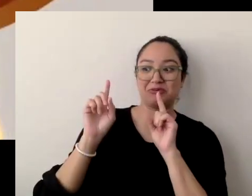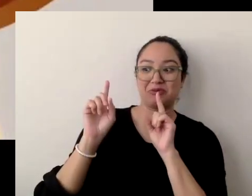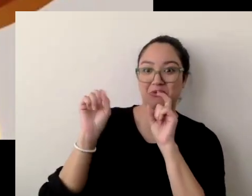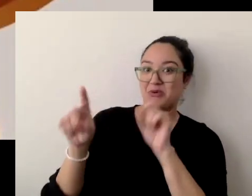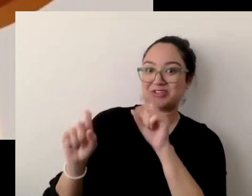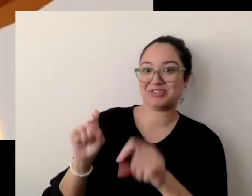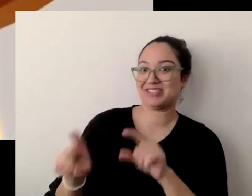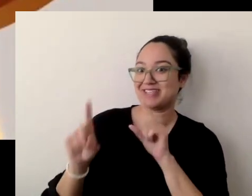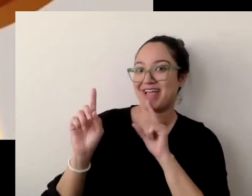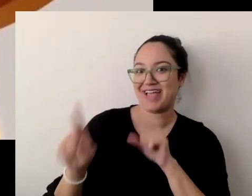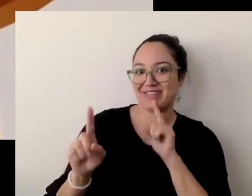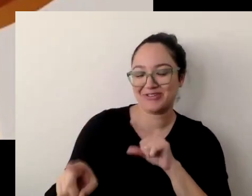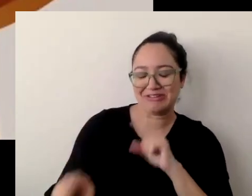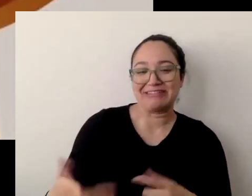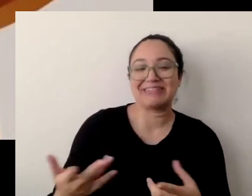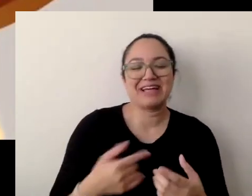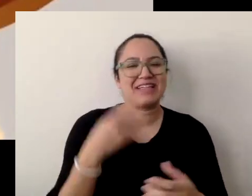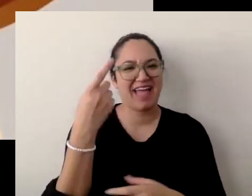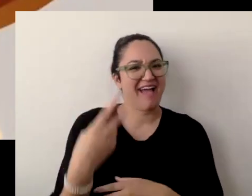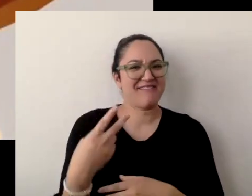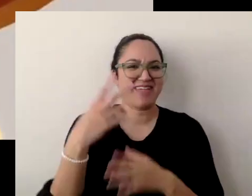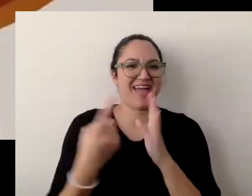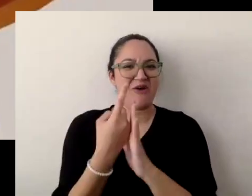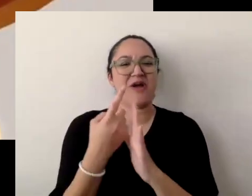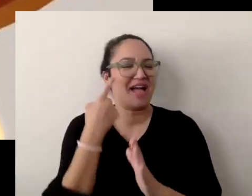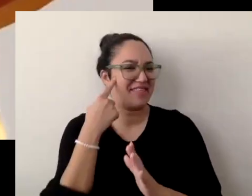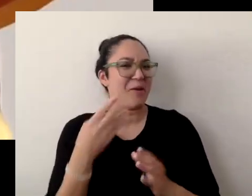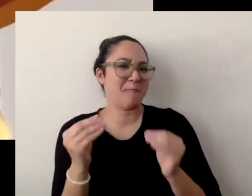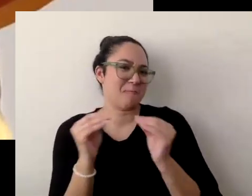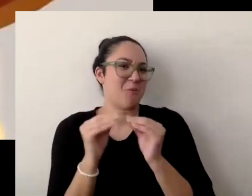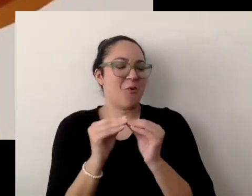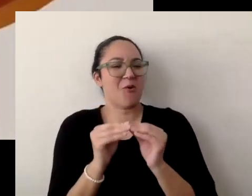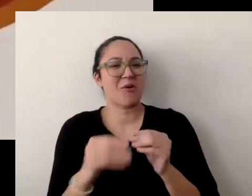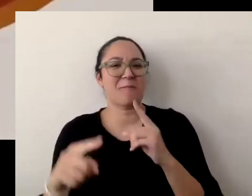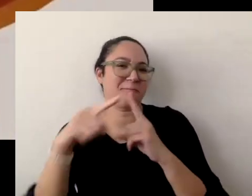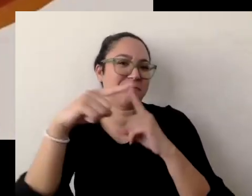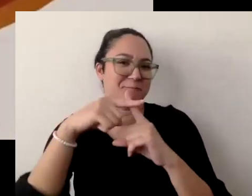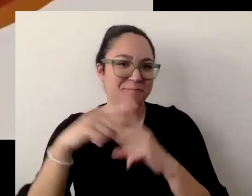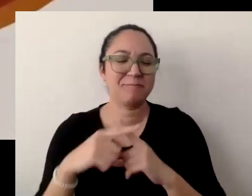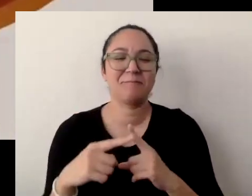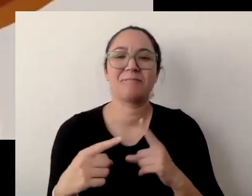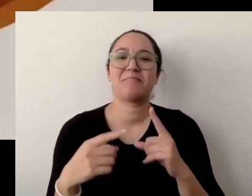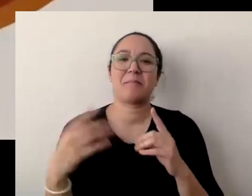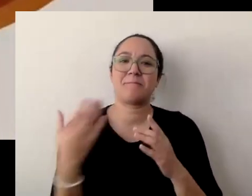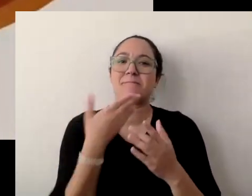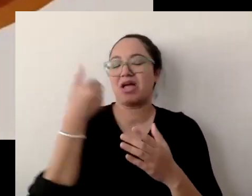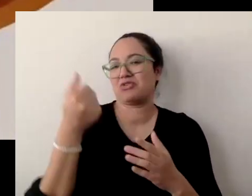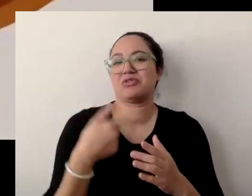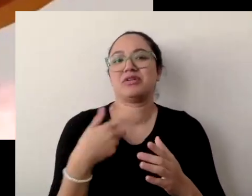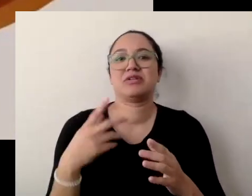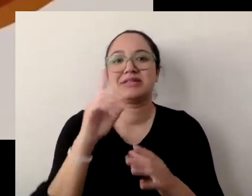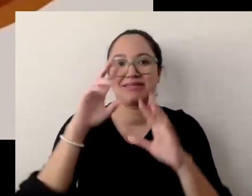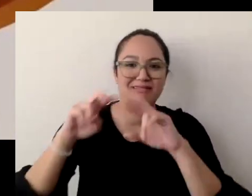spent the last half an hour doing that. Mhm. And I think that was more beneficial than just continue going through data when